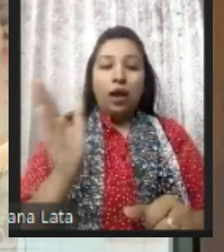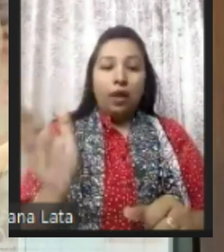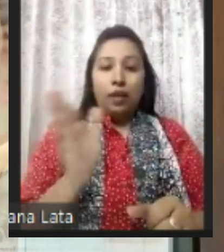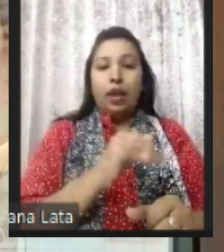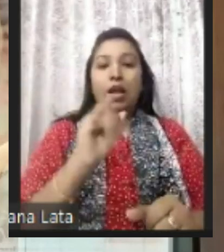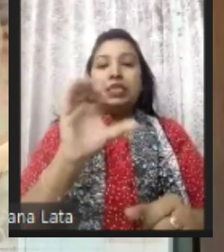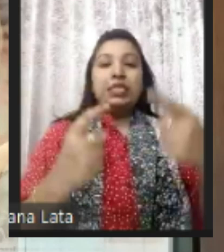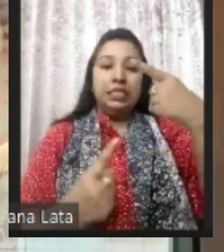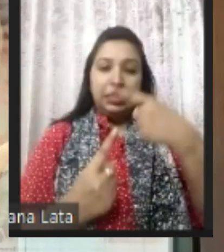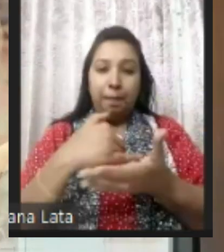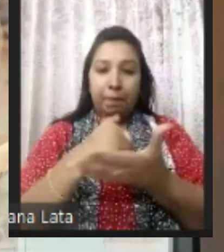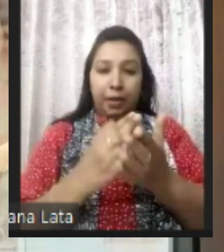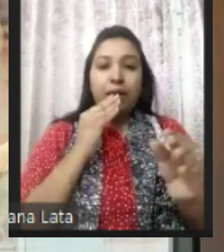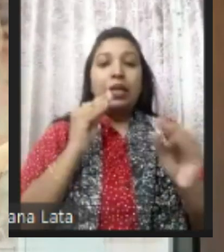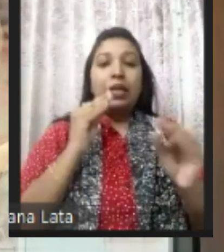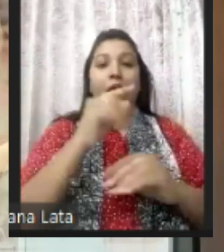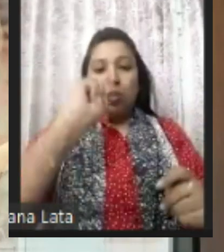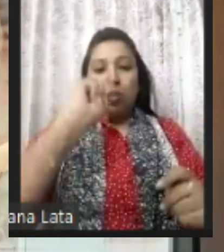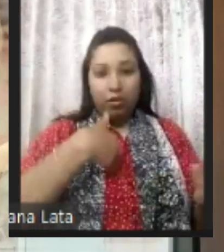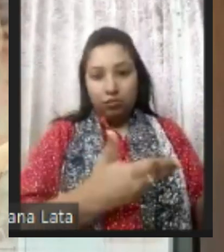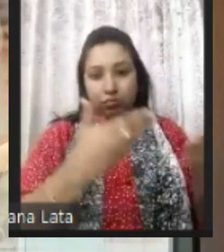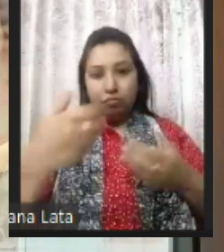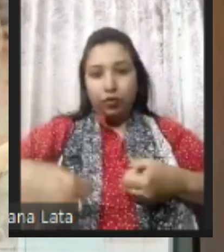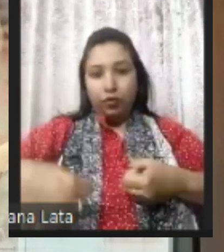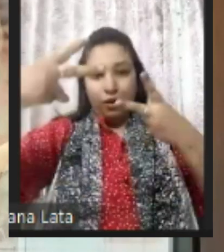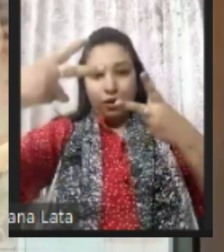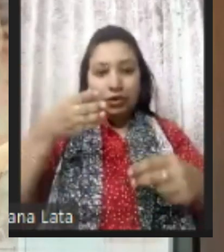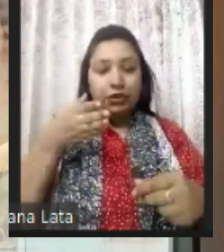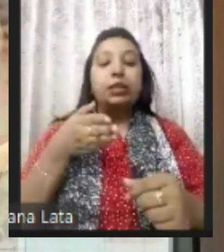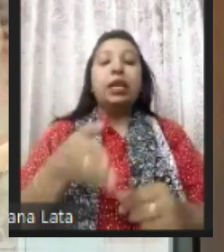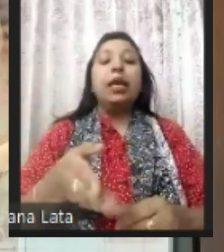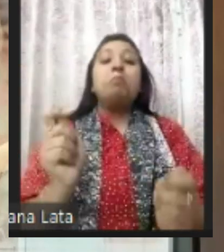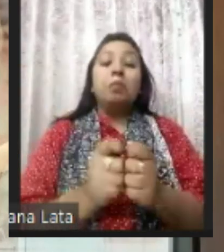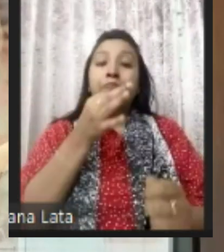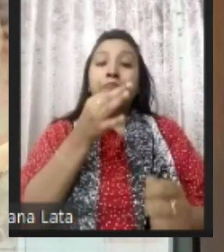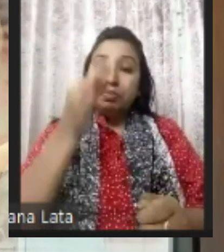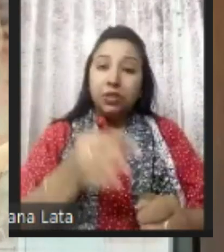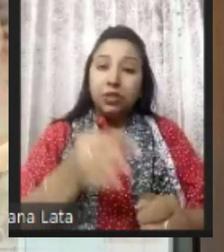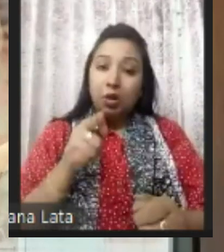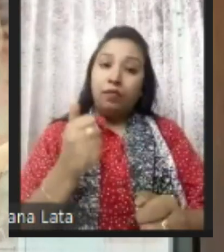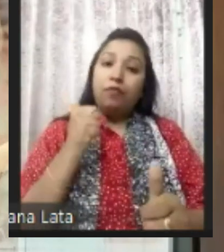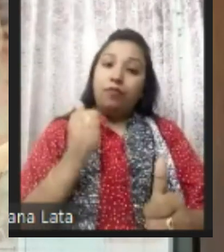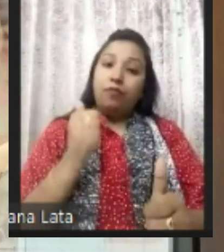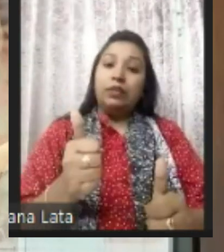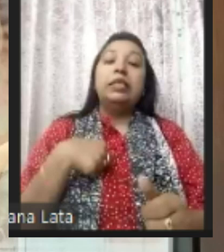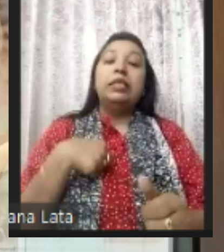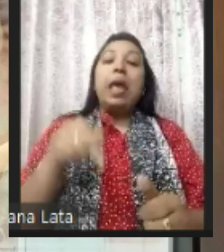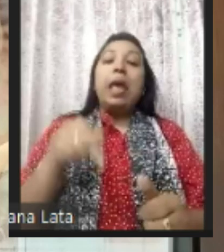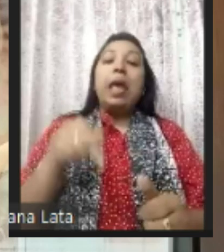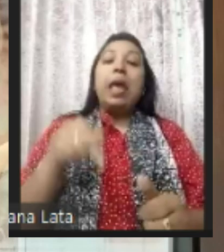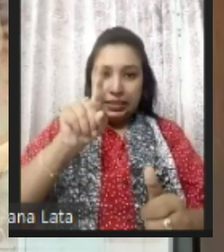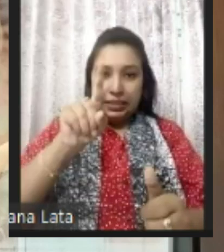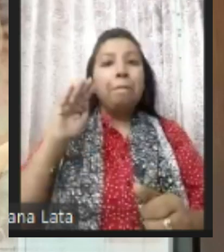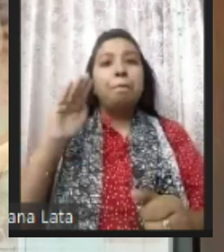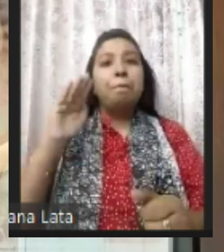important issues, not in Bangladesh, but it's a global issues. Thank you everyone for connecting us. Honorable Chief